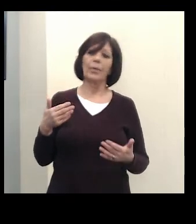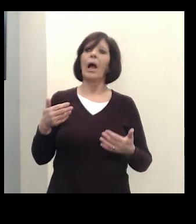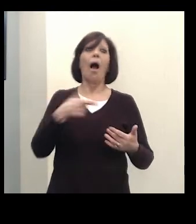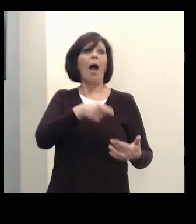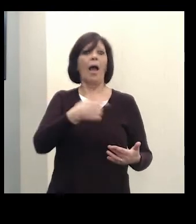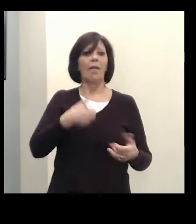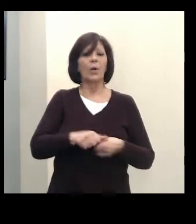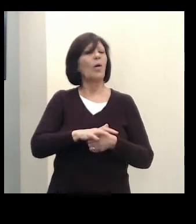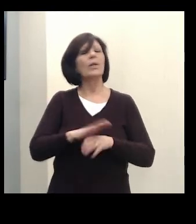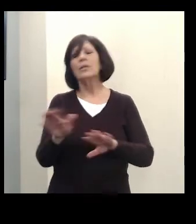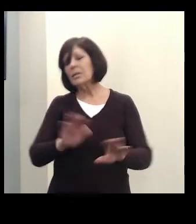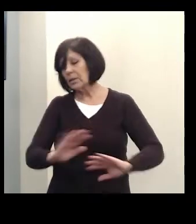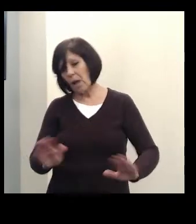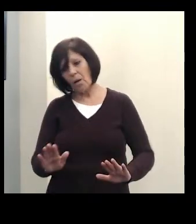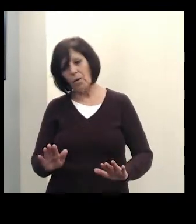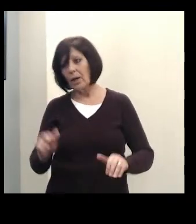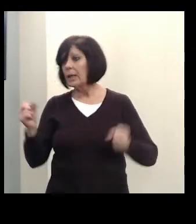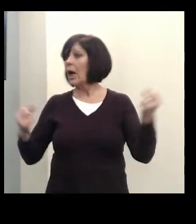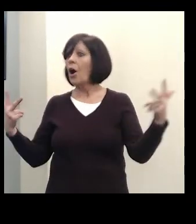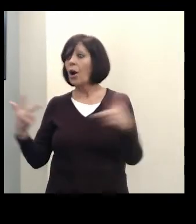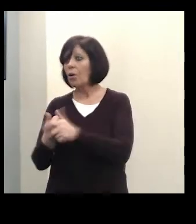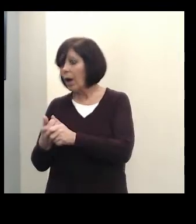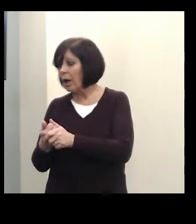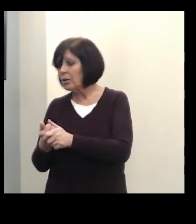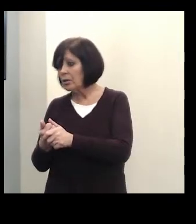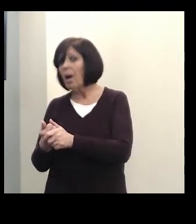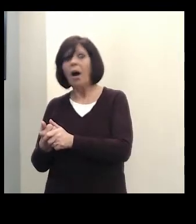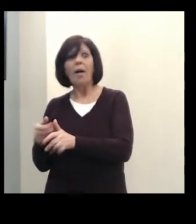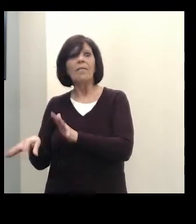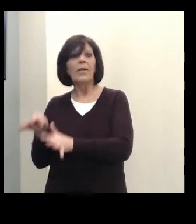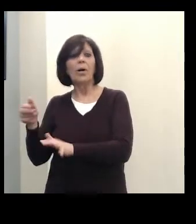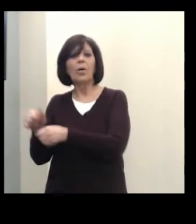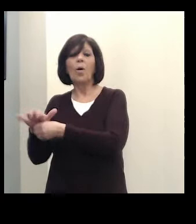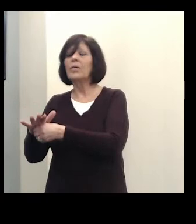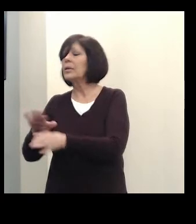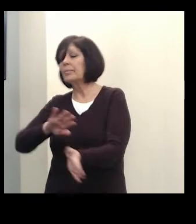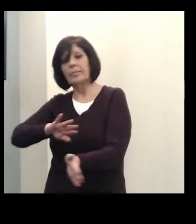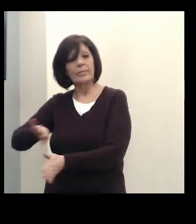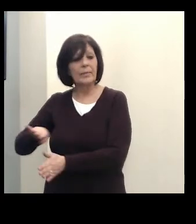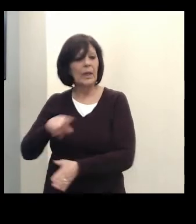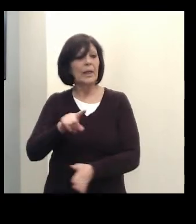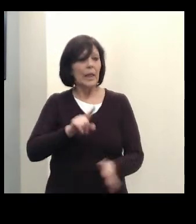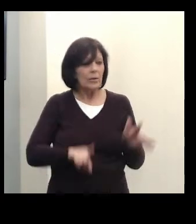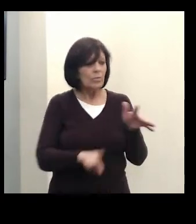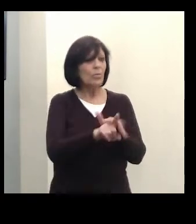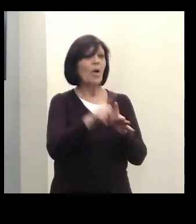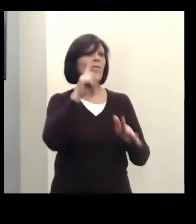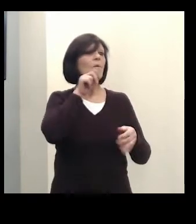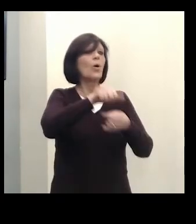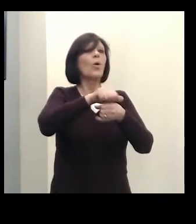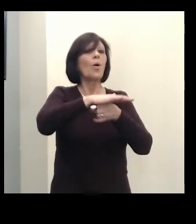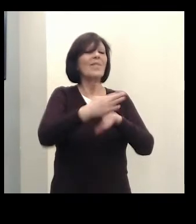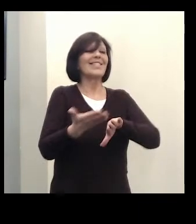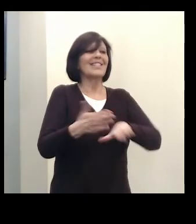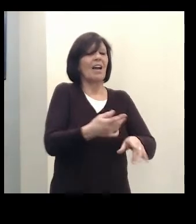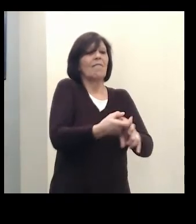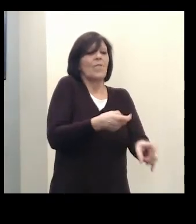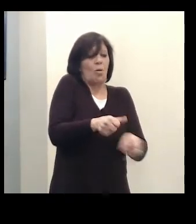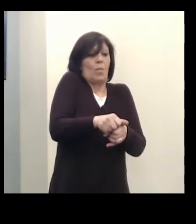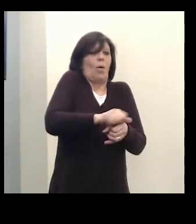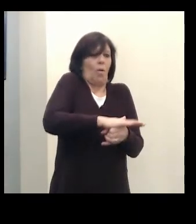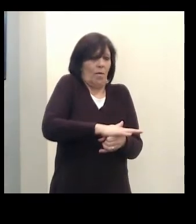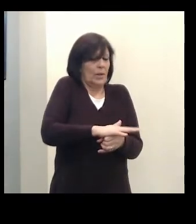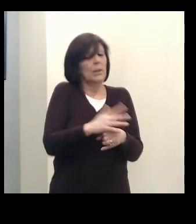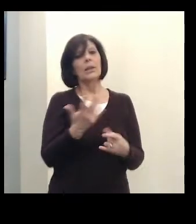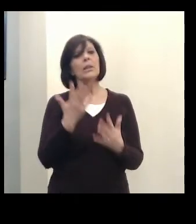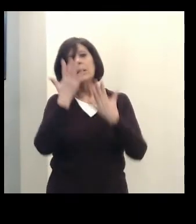were in car crashes. These are individuals who died from COVID-19. And it's sad because if you just look at the numbers,